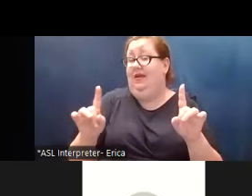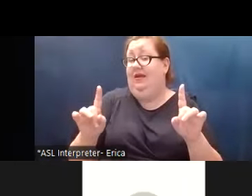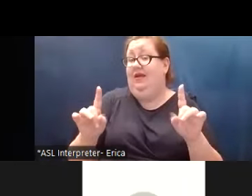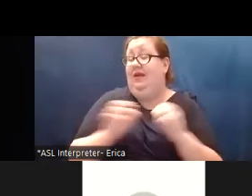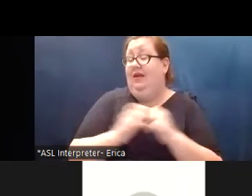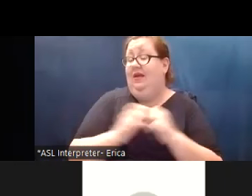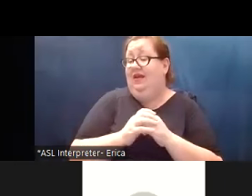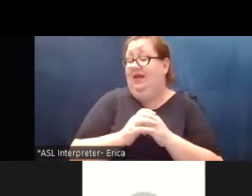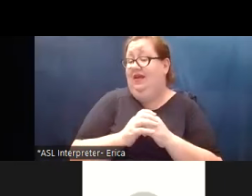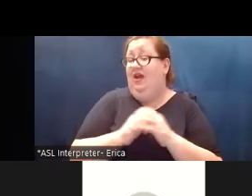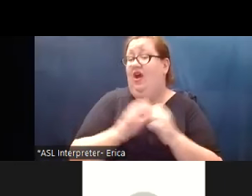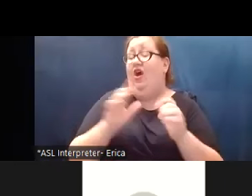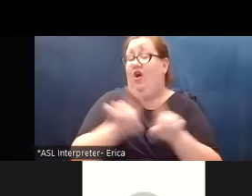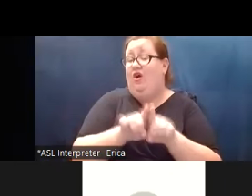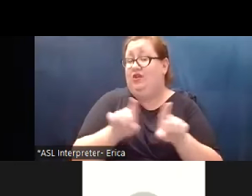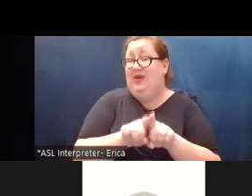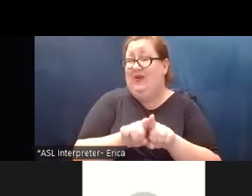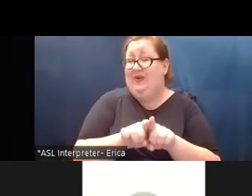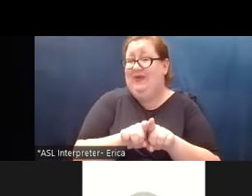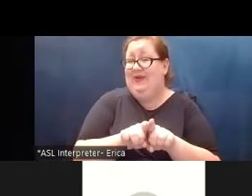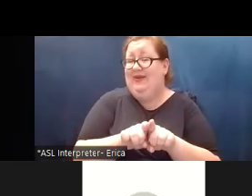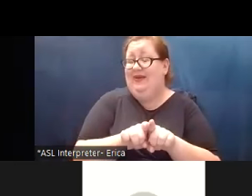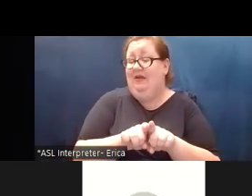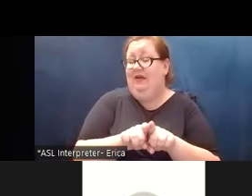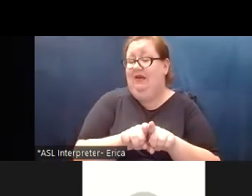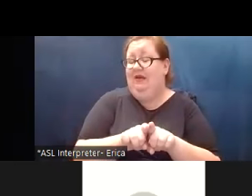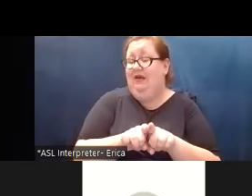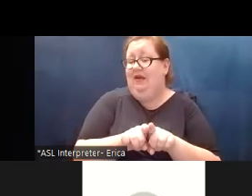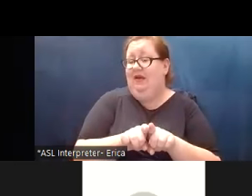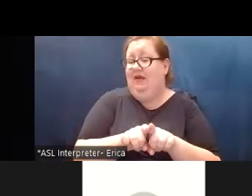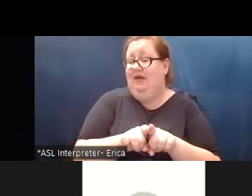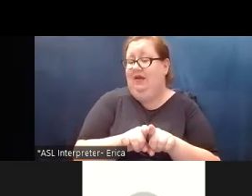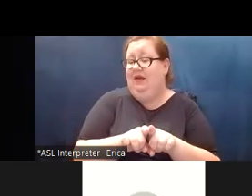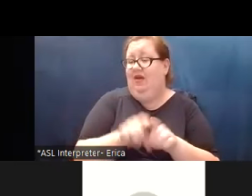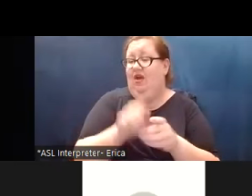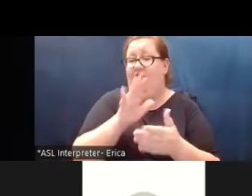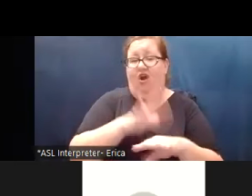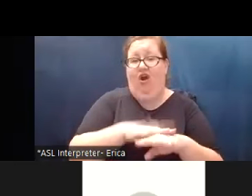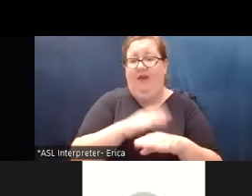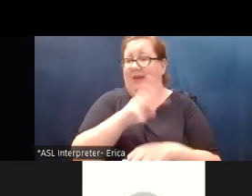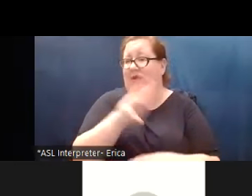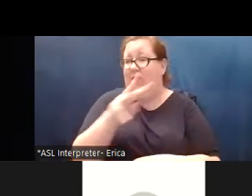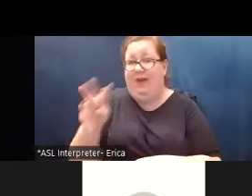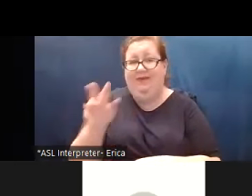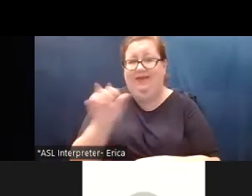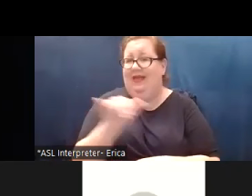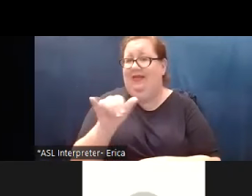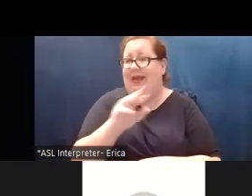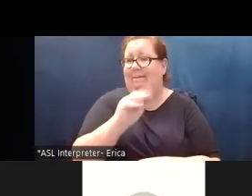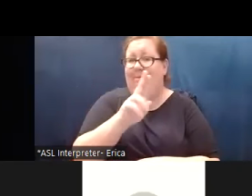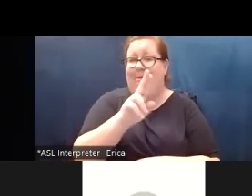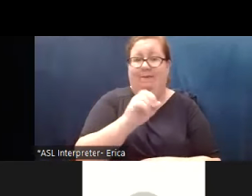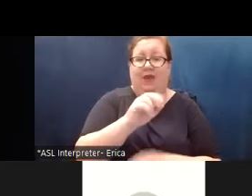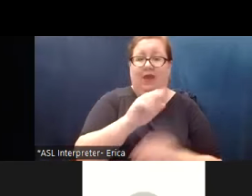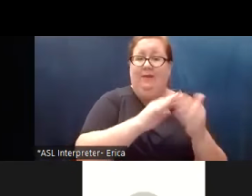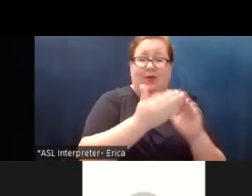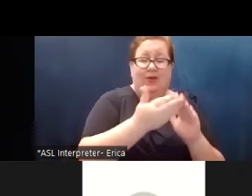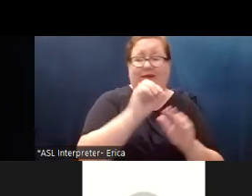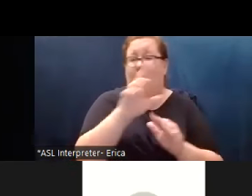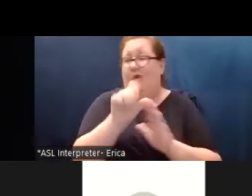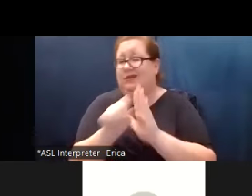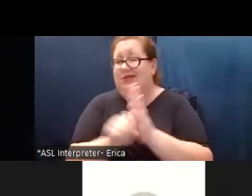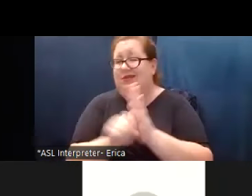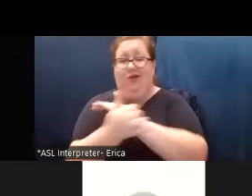sorry, but also on some sort of website, whether that's a municipal or state or county